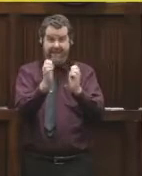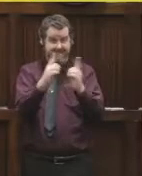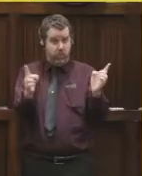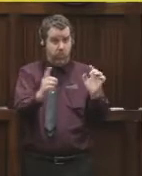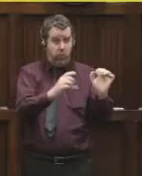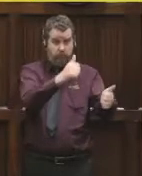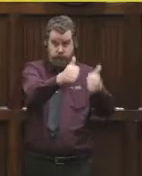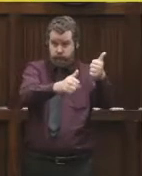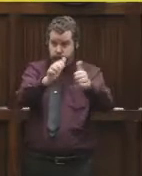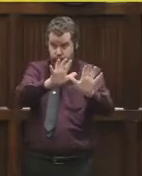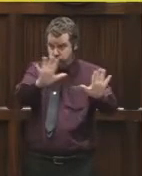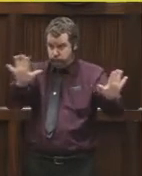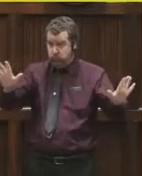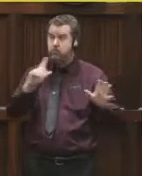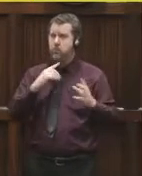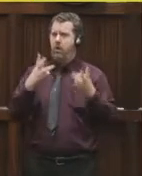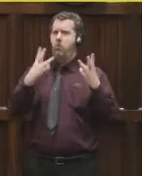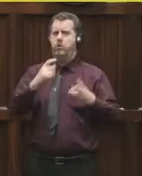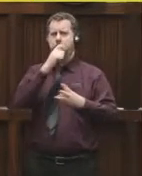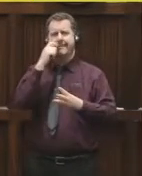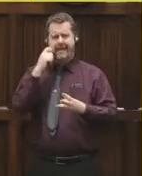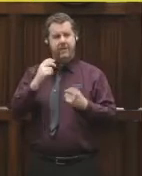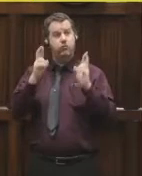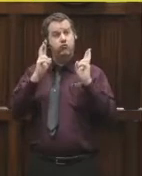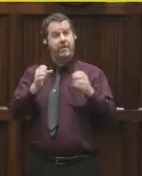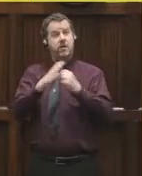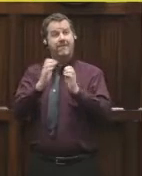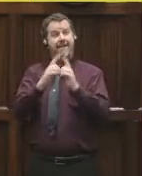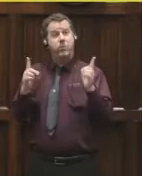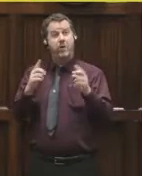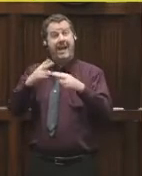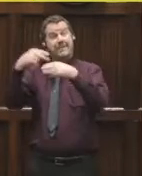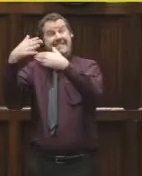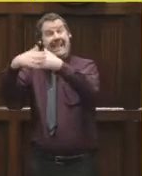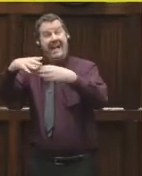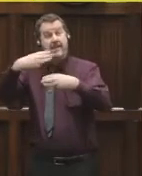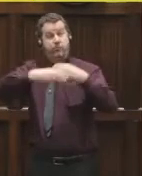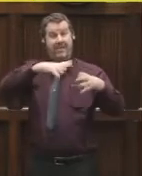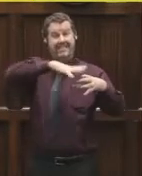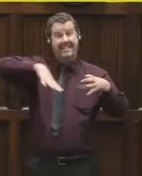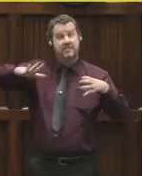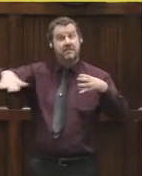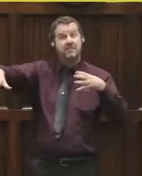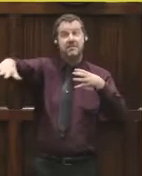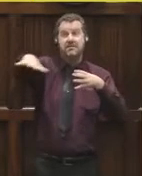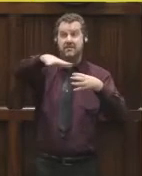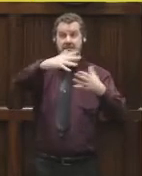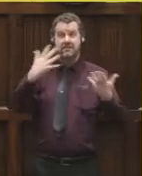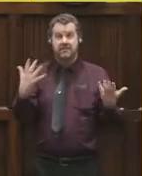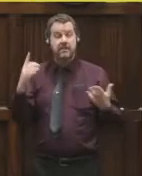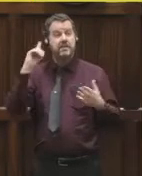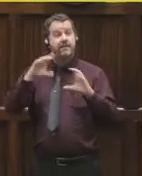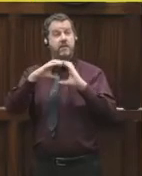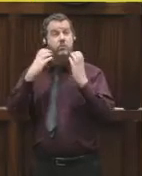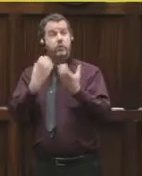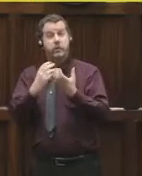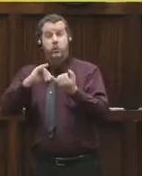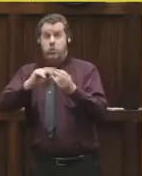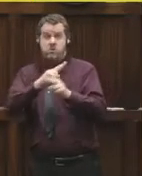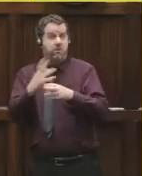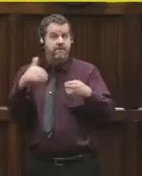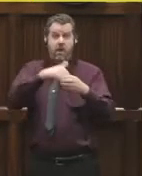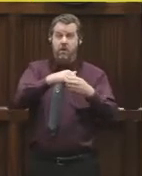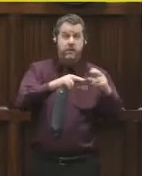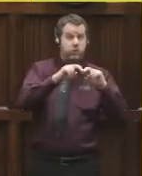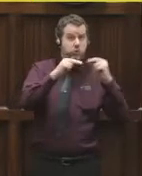process, I want to state the rights of everybody outside this process. The deaf community who weren't at those talks and the